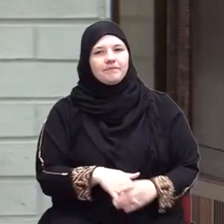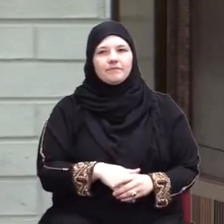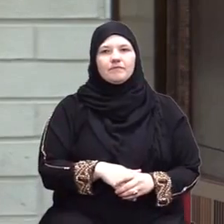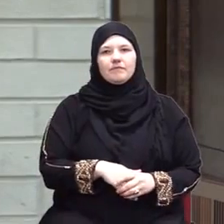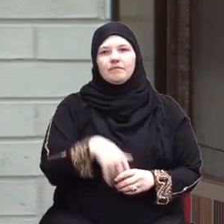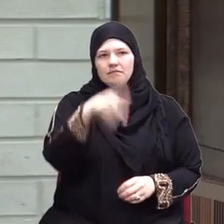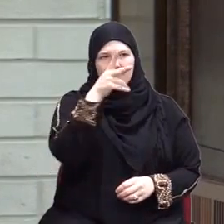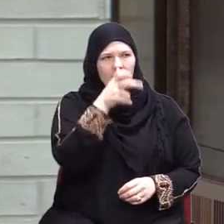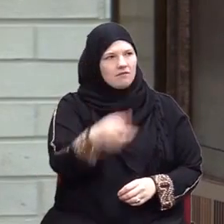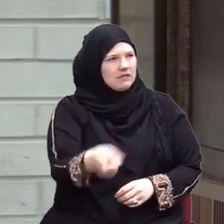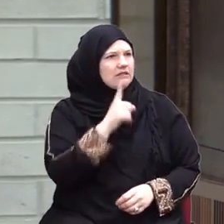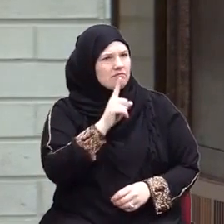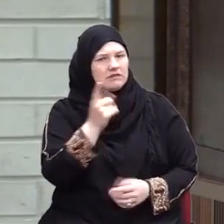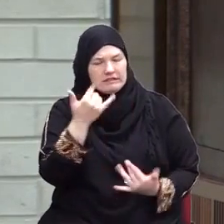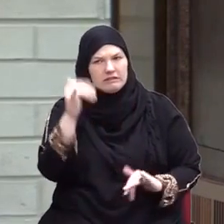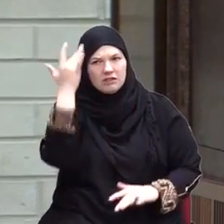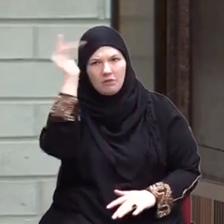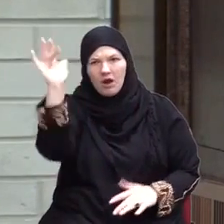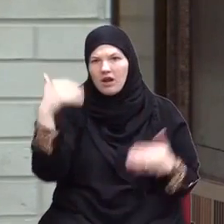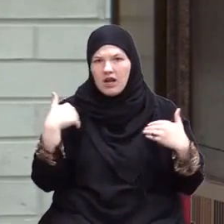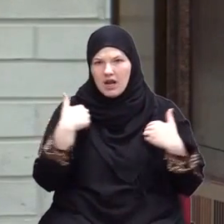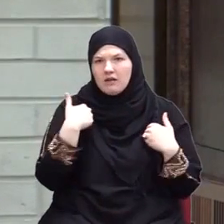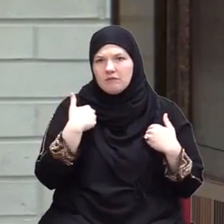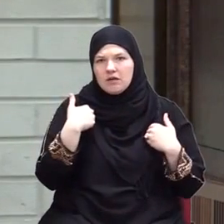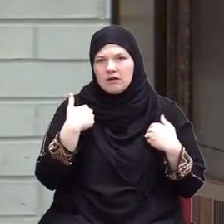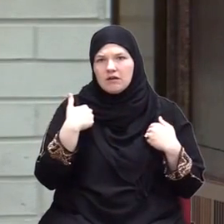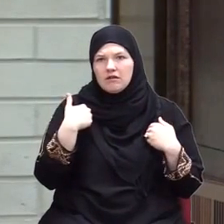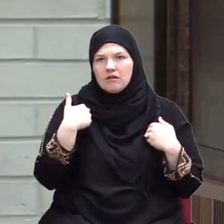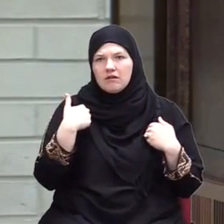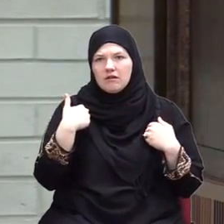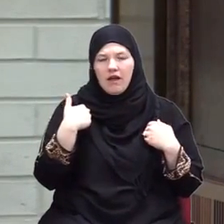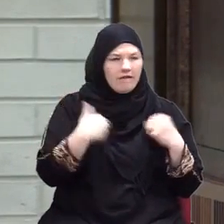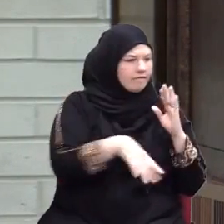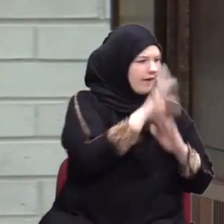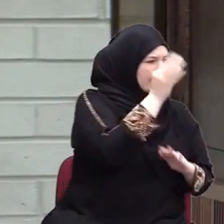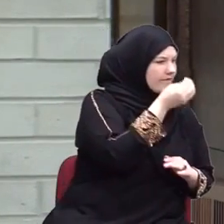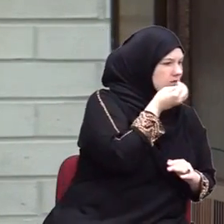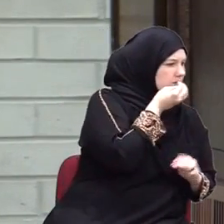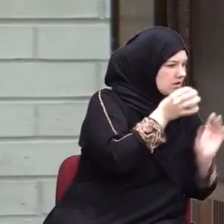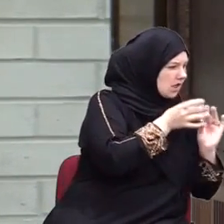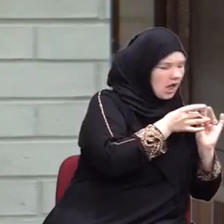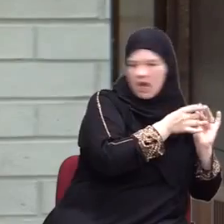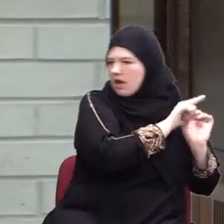sophisticated animal, insect. It's a very sophisticated creature. So here,